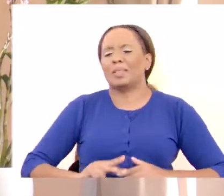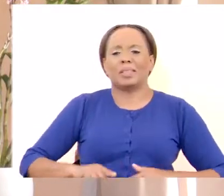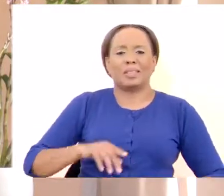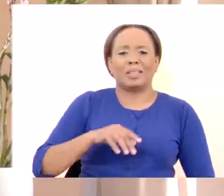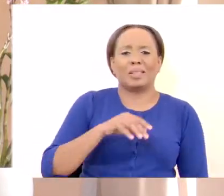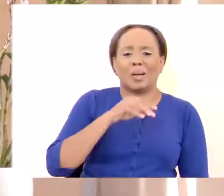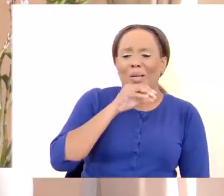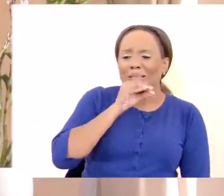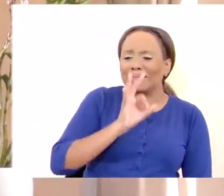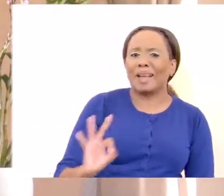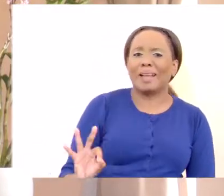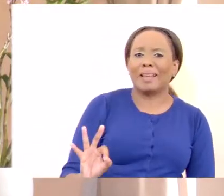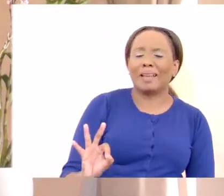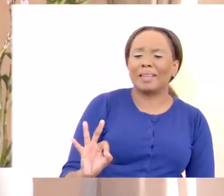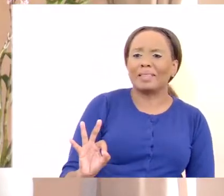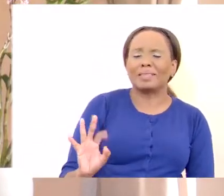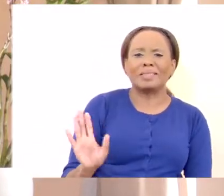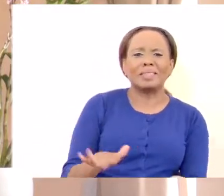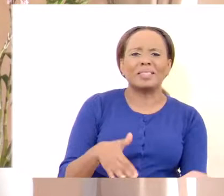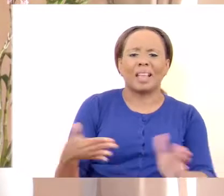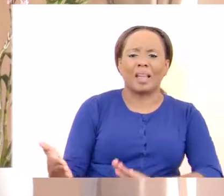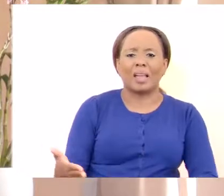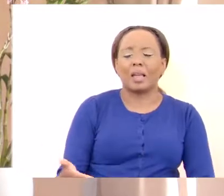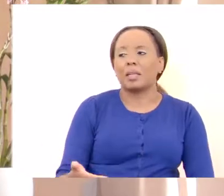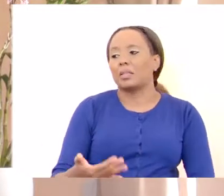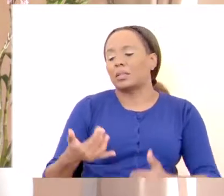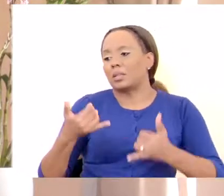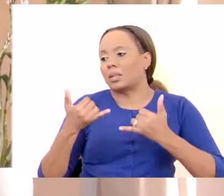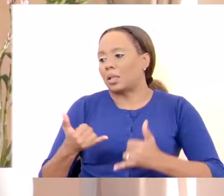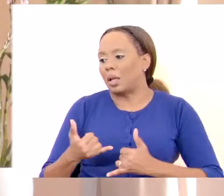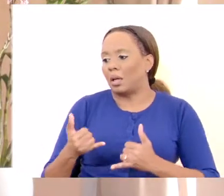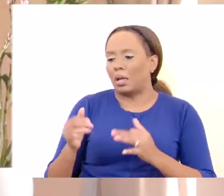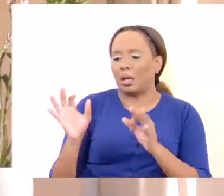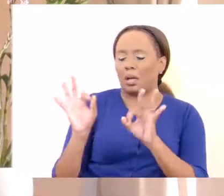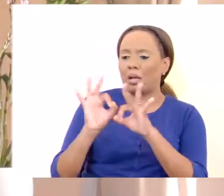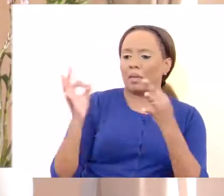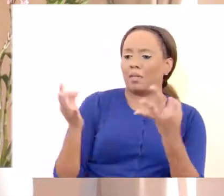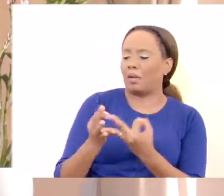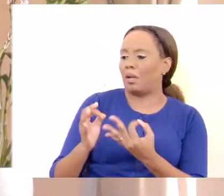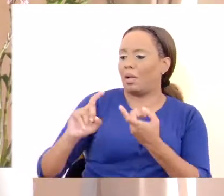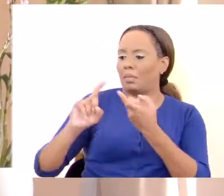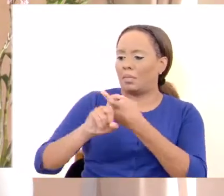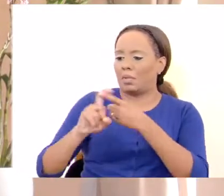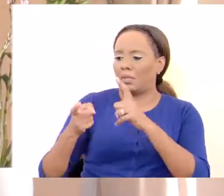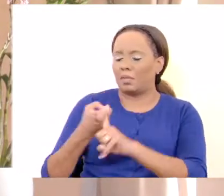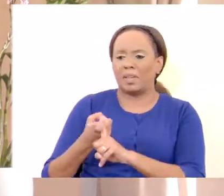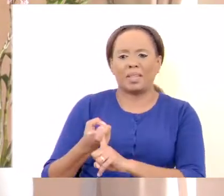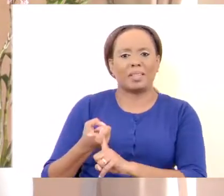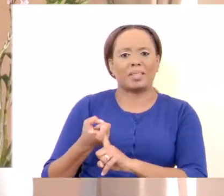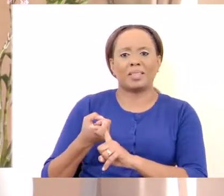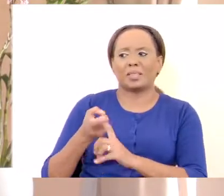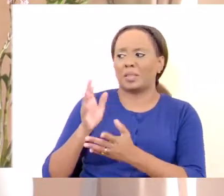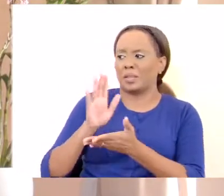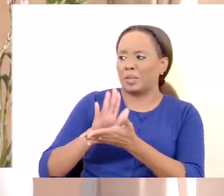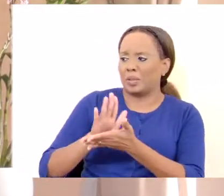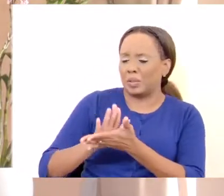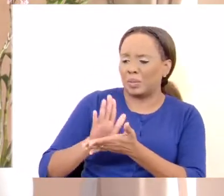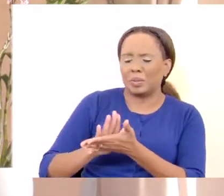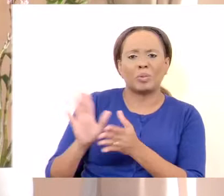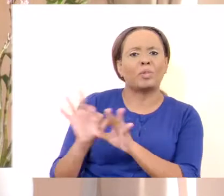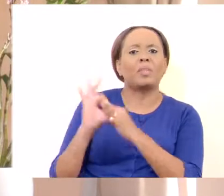involved, and we continue to hold the family, friends, and school fraternity of this child in our